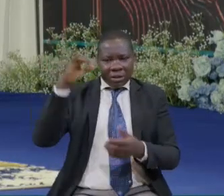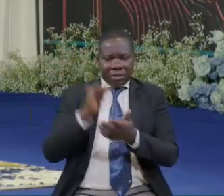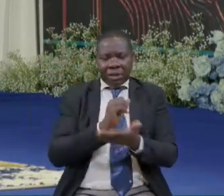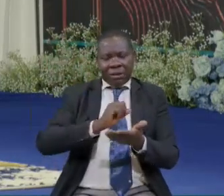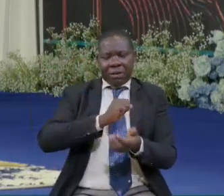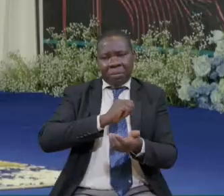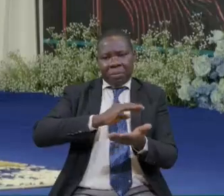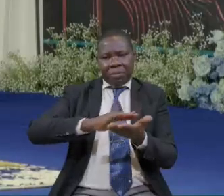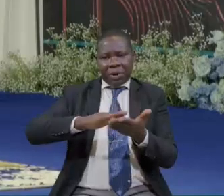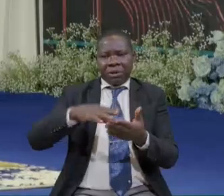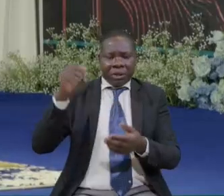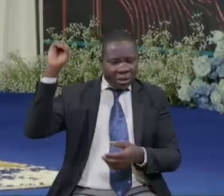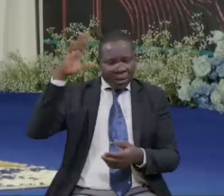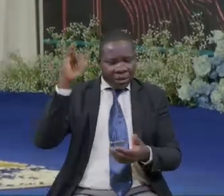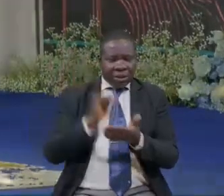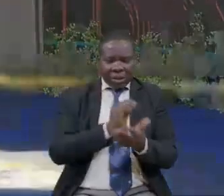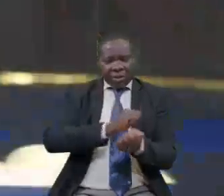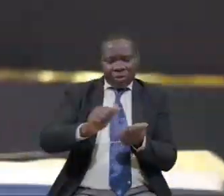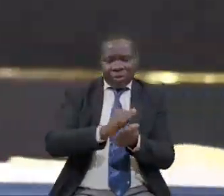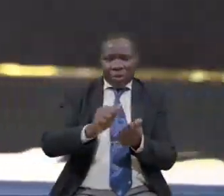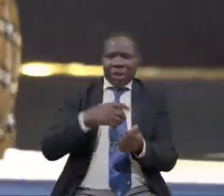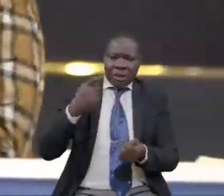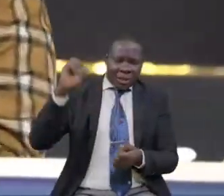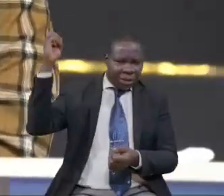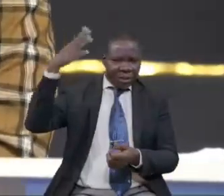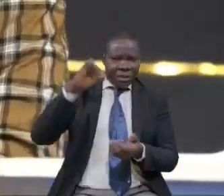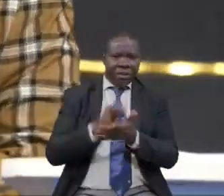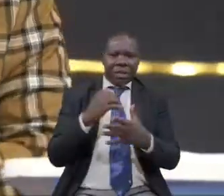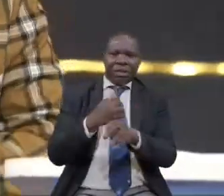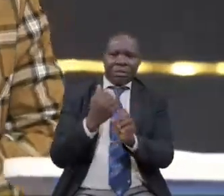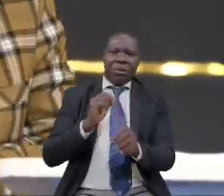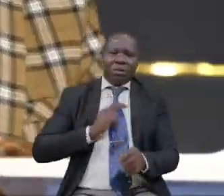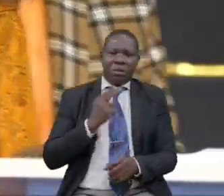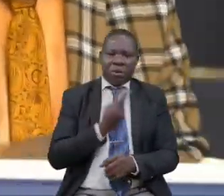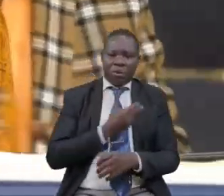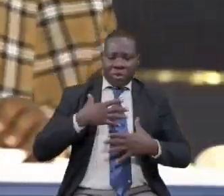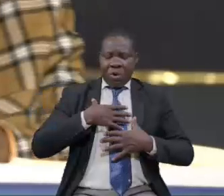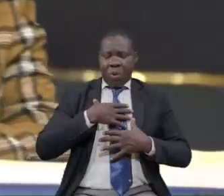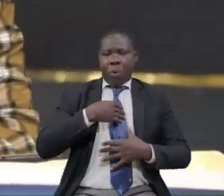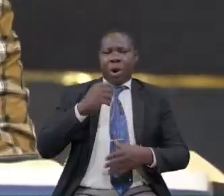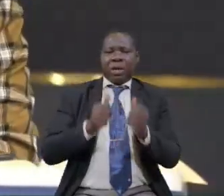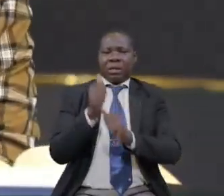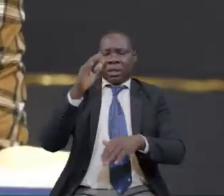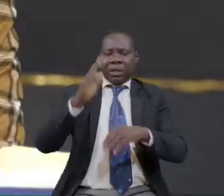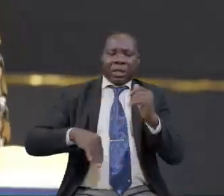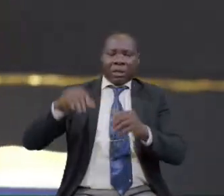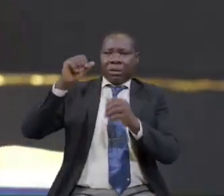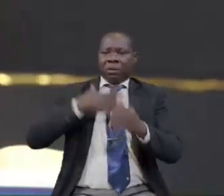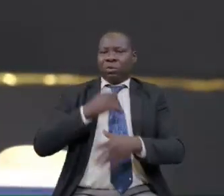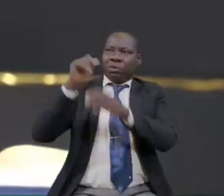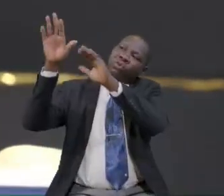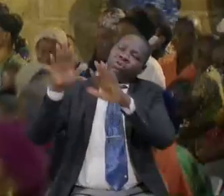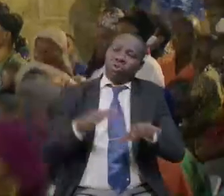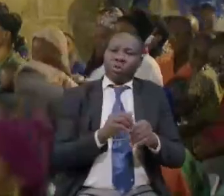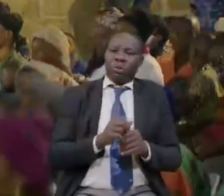purges, and the grace that makes us whiter than snow. He will do it in